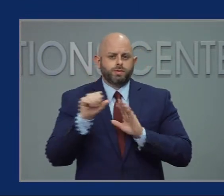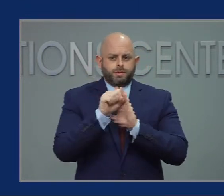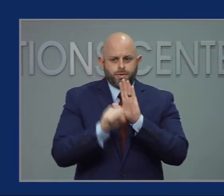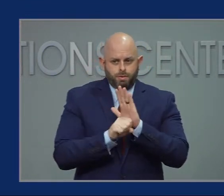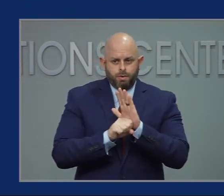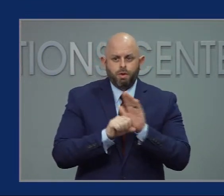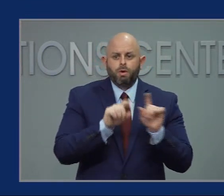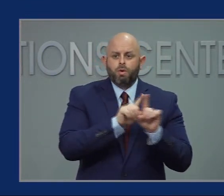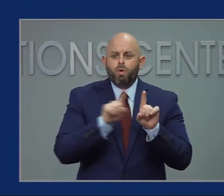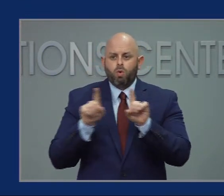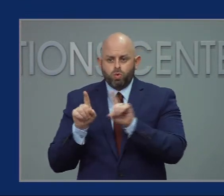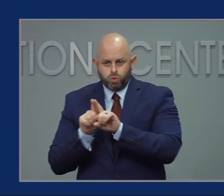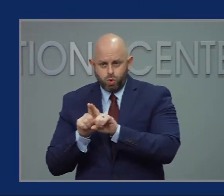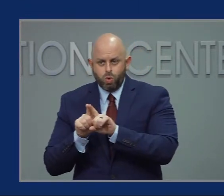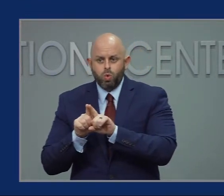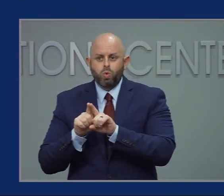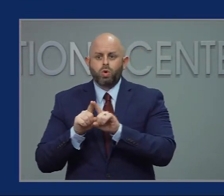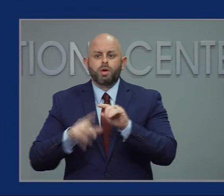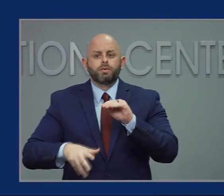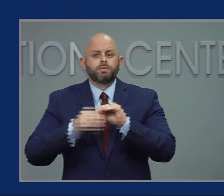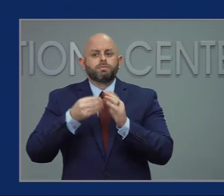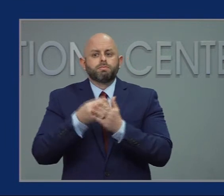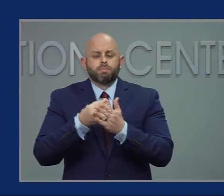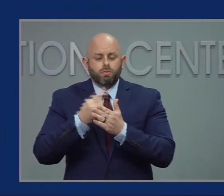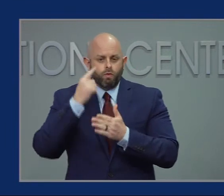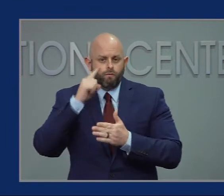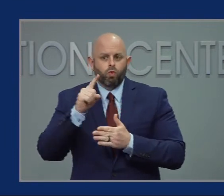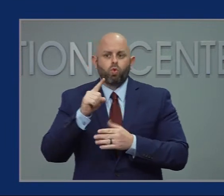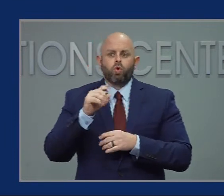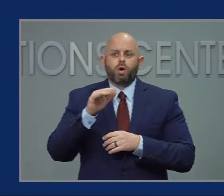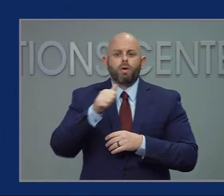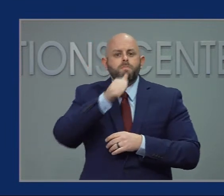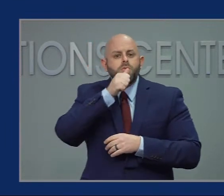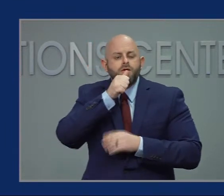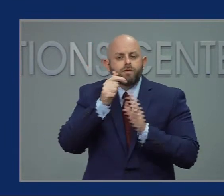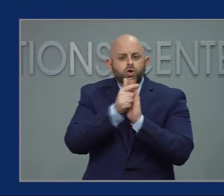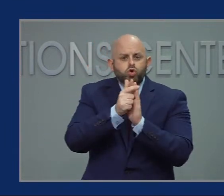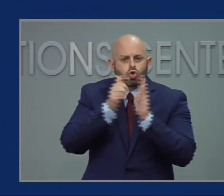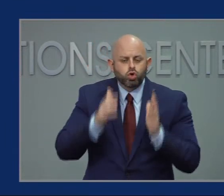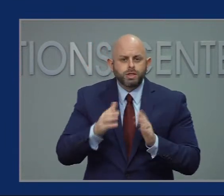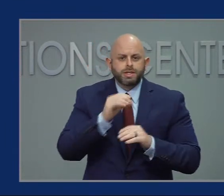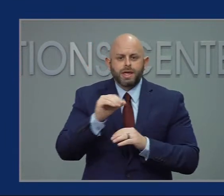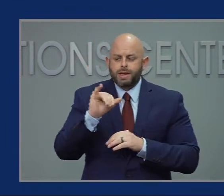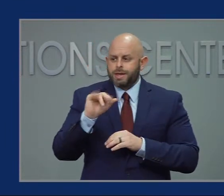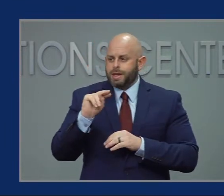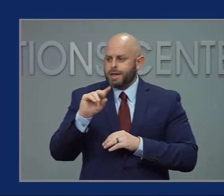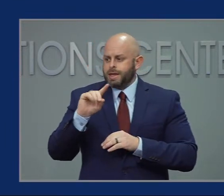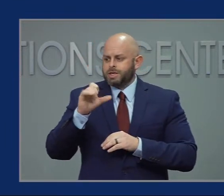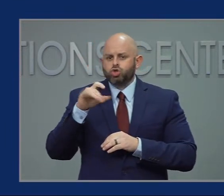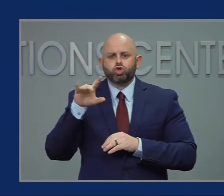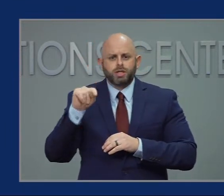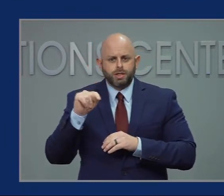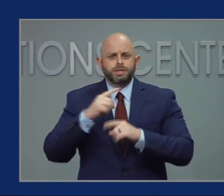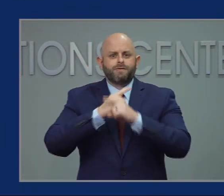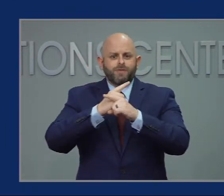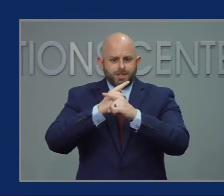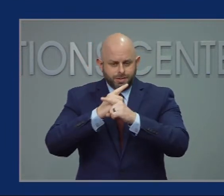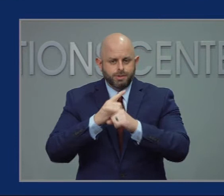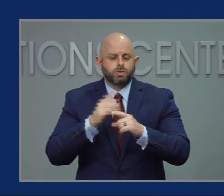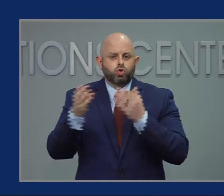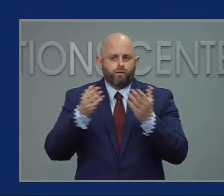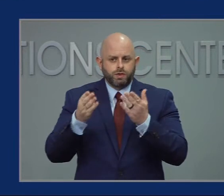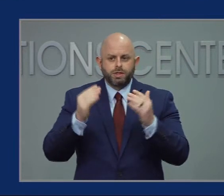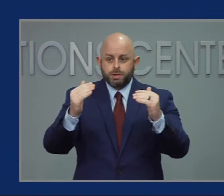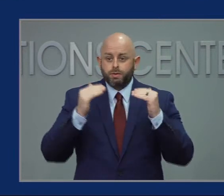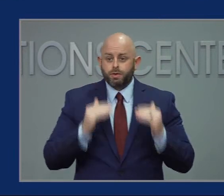as additional funds for private attorneys and indigent defense services, and $10 million for